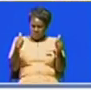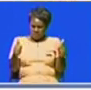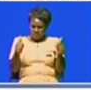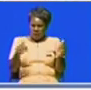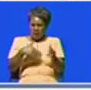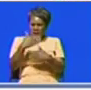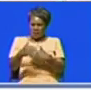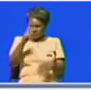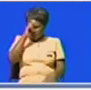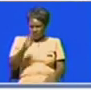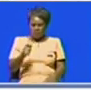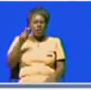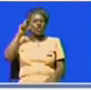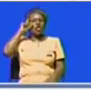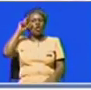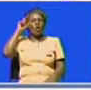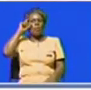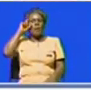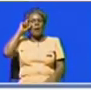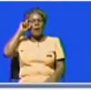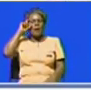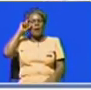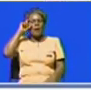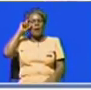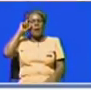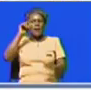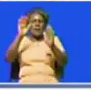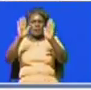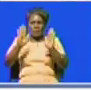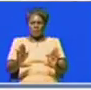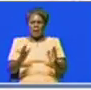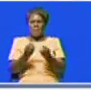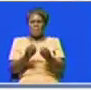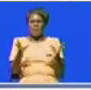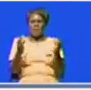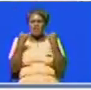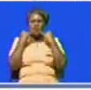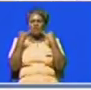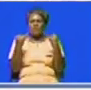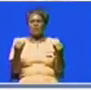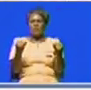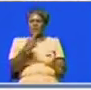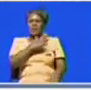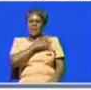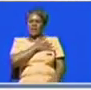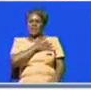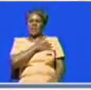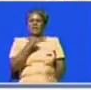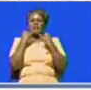even after the judgment, was Ezra Chiloba. Now, more importantly, a lot of the information that the NASA team